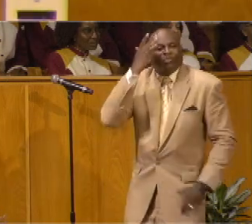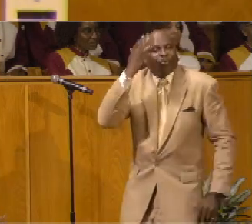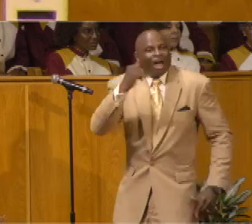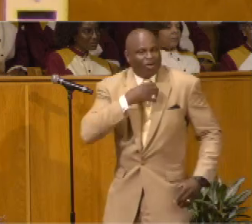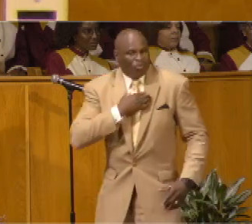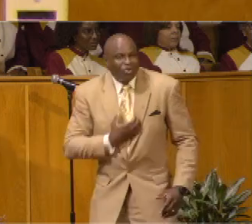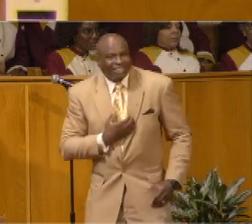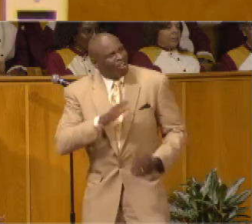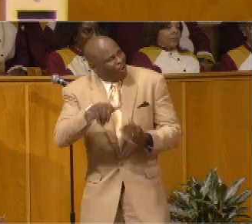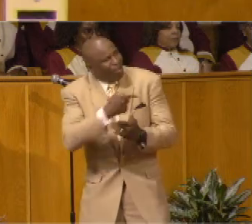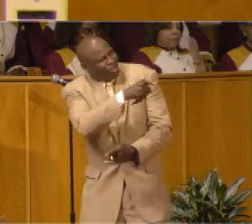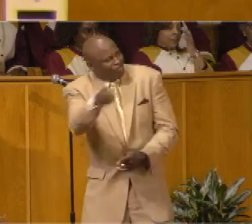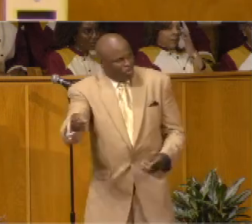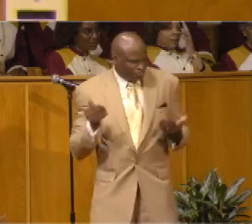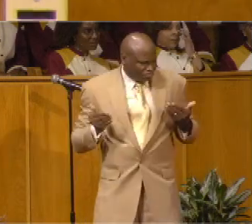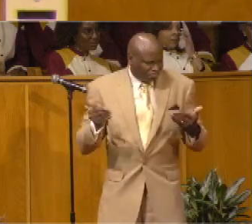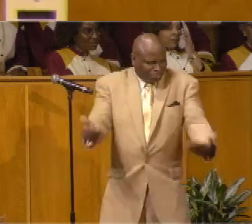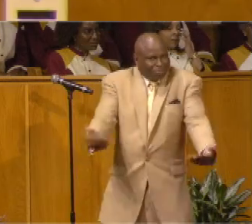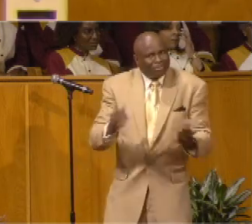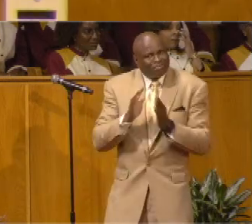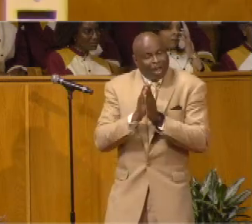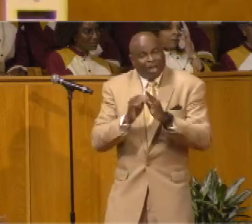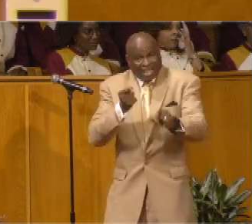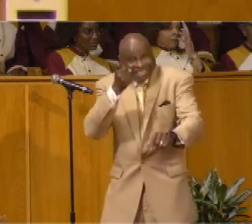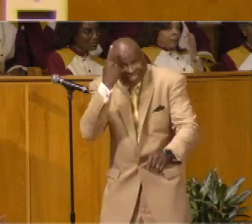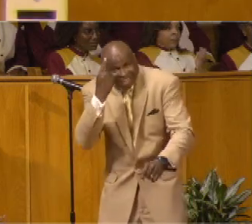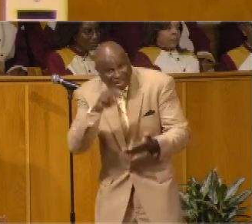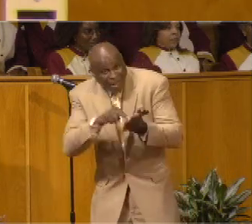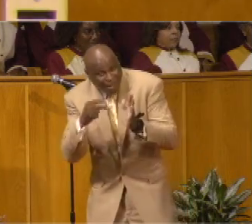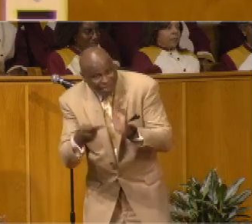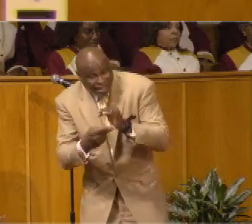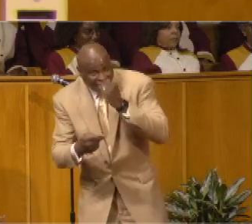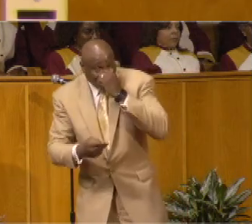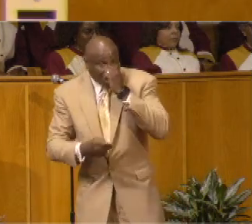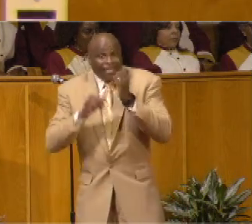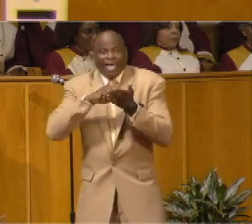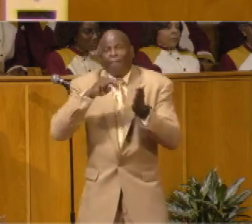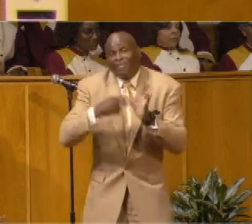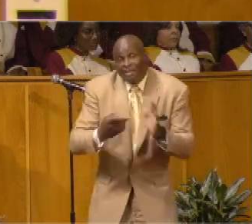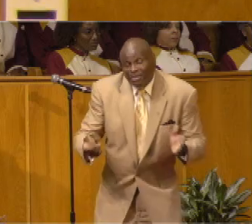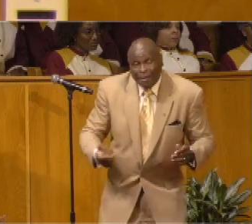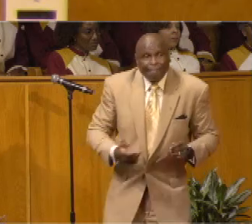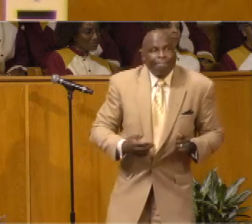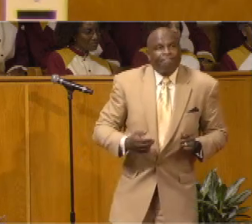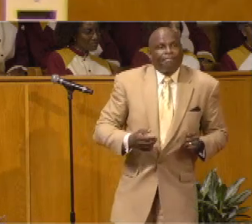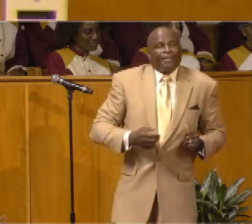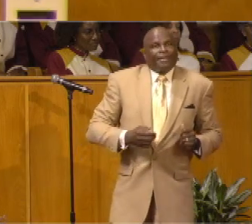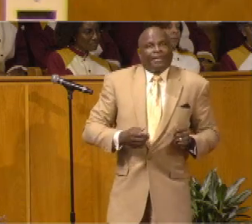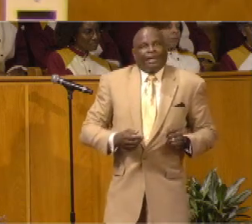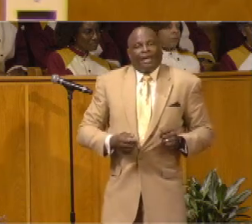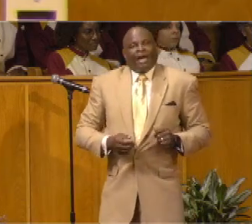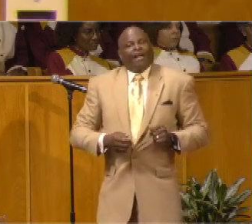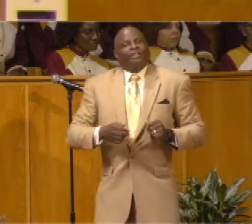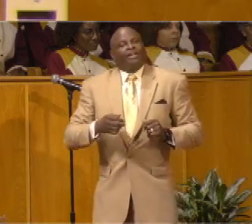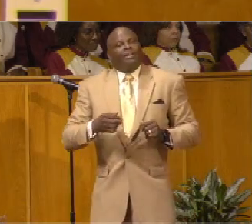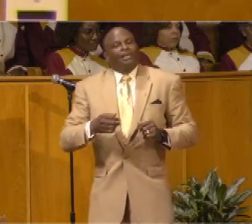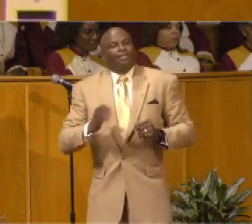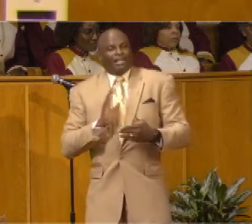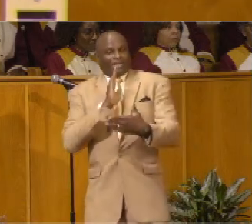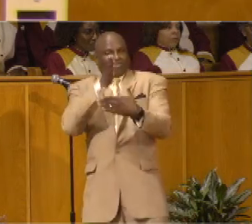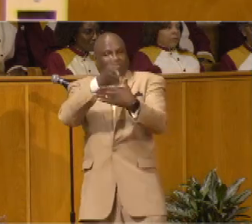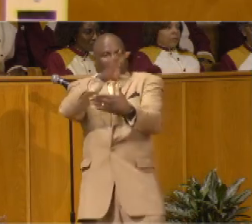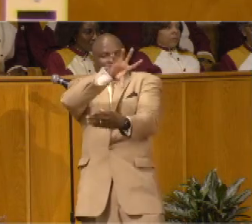wish all of you would. Catch the depth of this, Sharice. That means that the